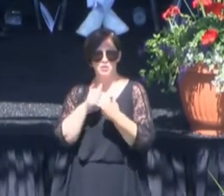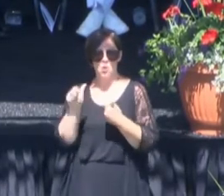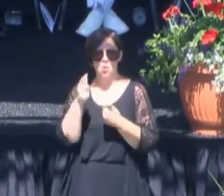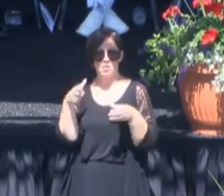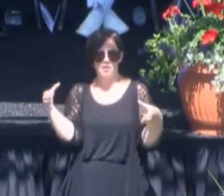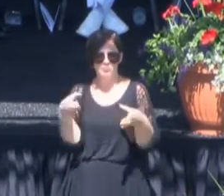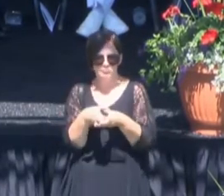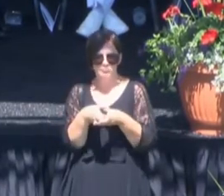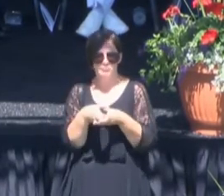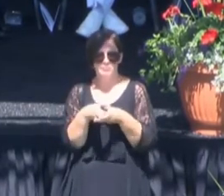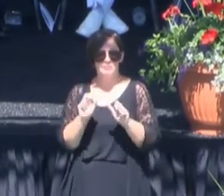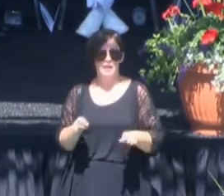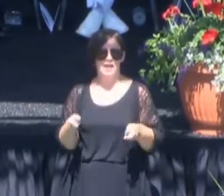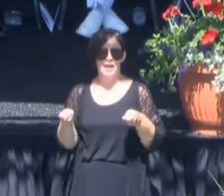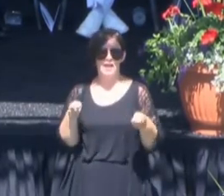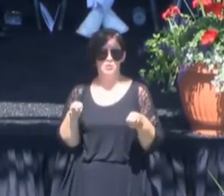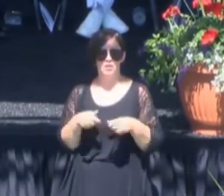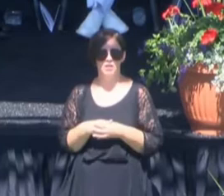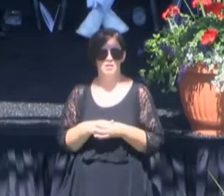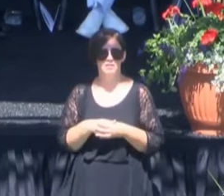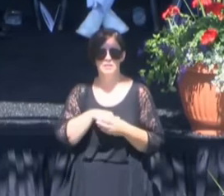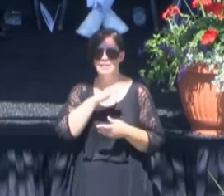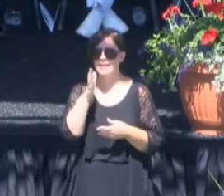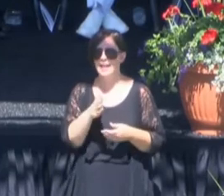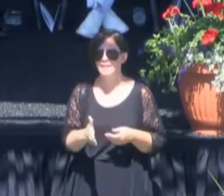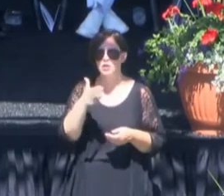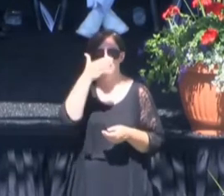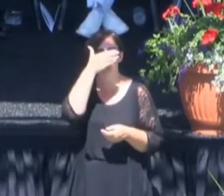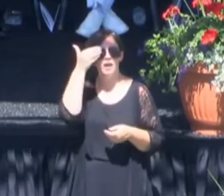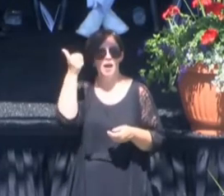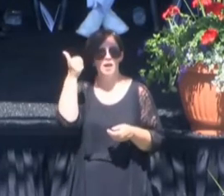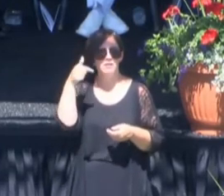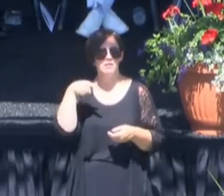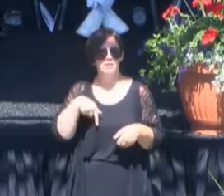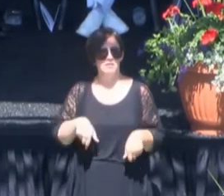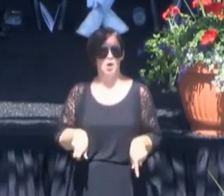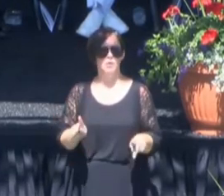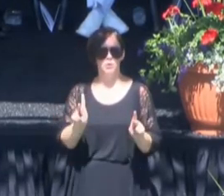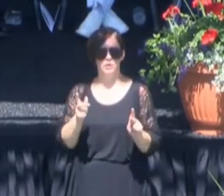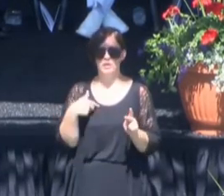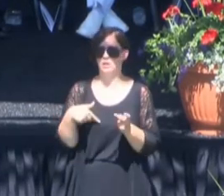handle. Never forget the opportunity we all seized.